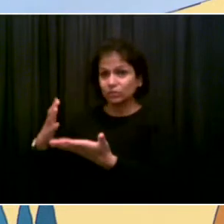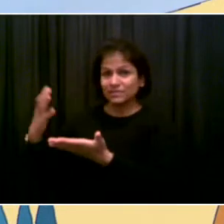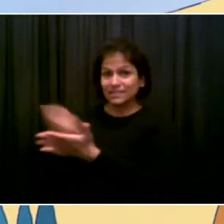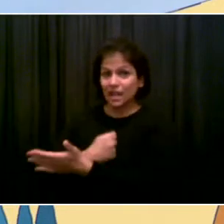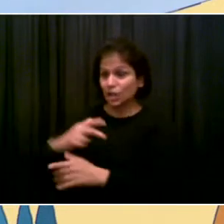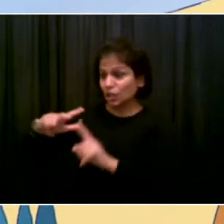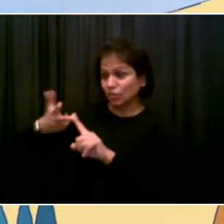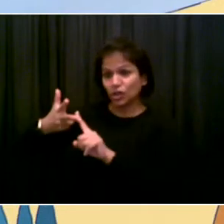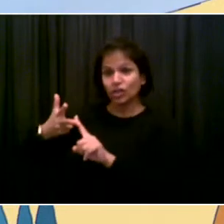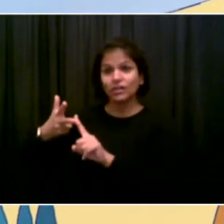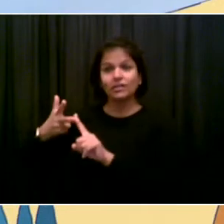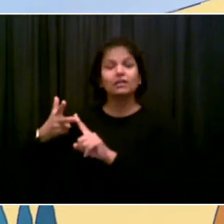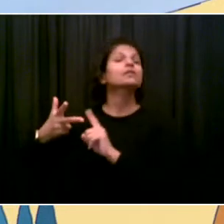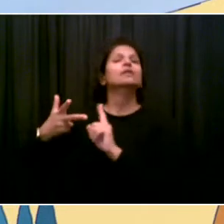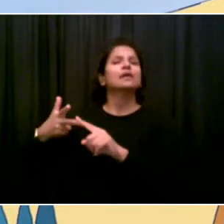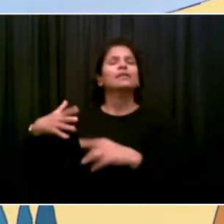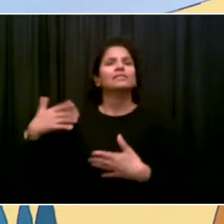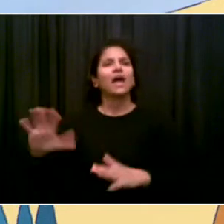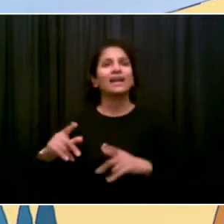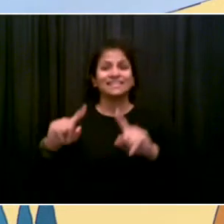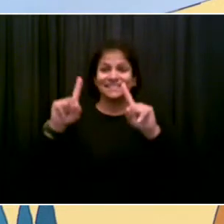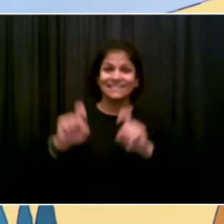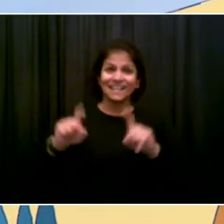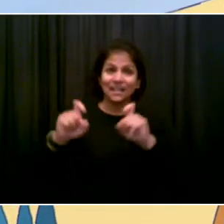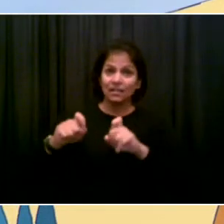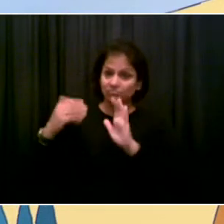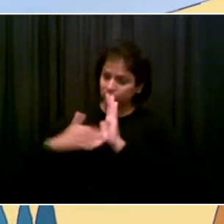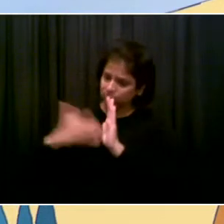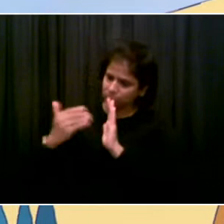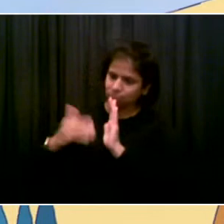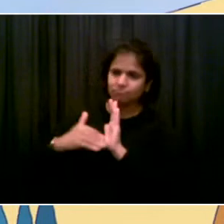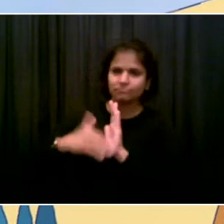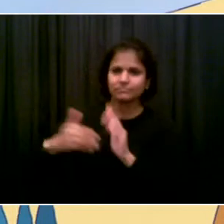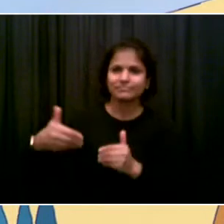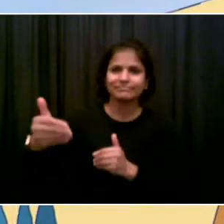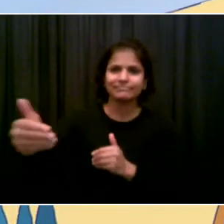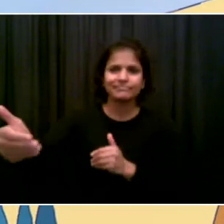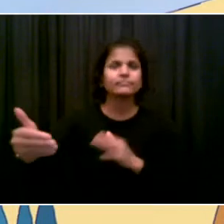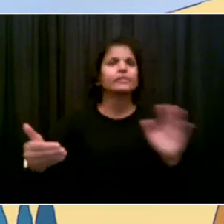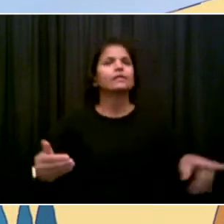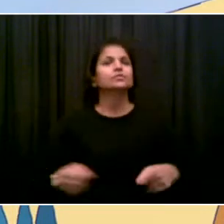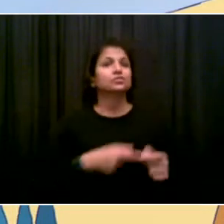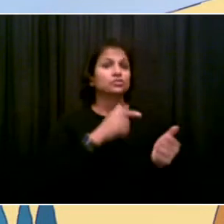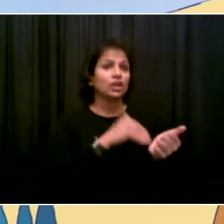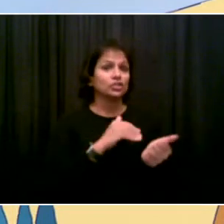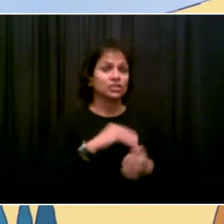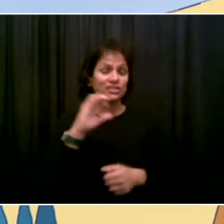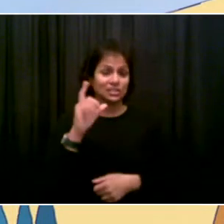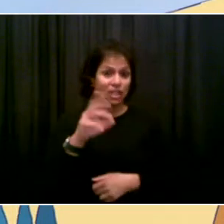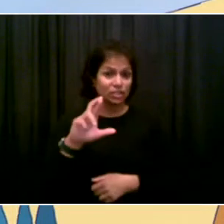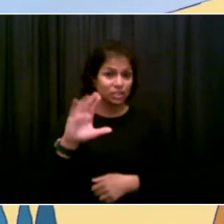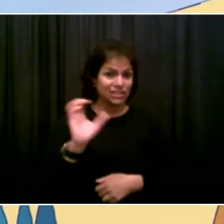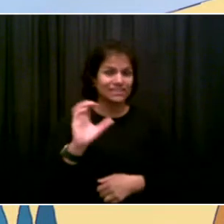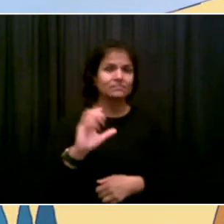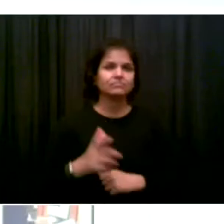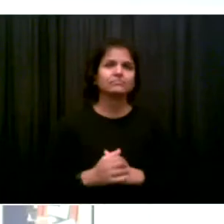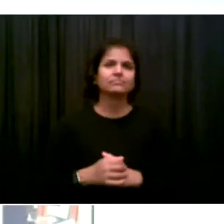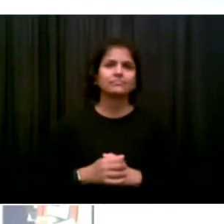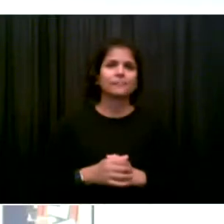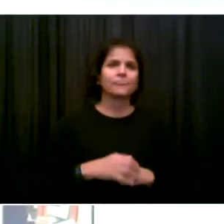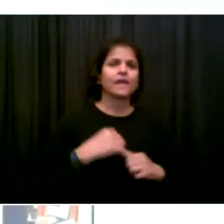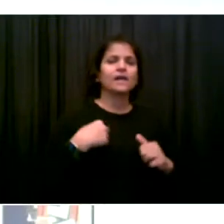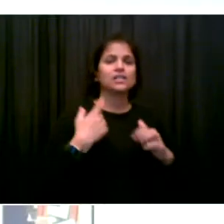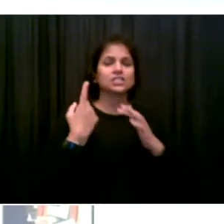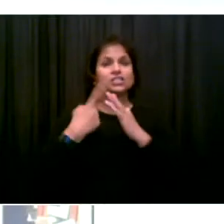Choksi, then Dr. Long. Thank you, sir. I'll start with the big picture, and I know Dr. Long will fill in. The brief